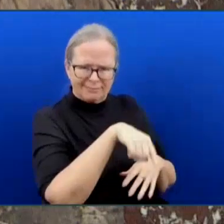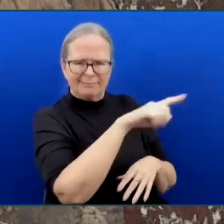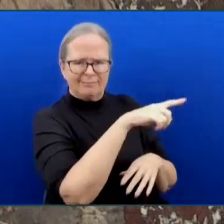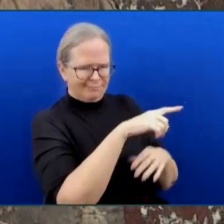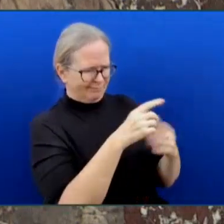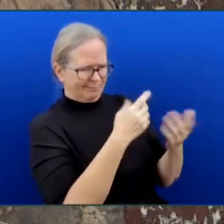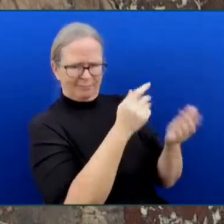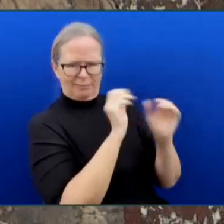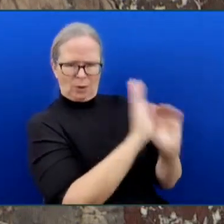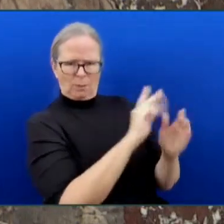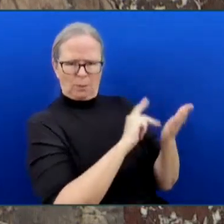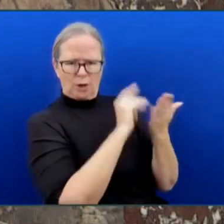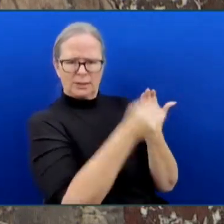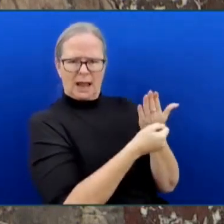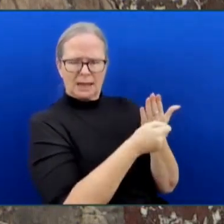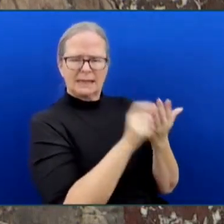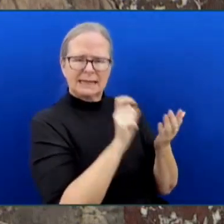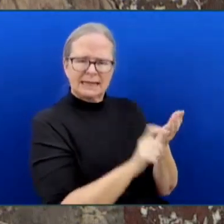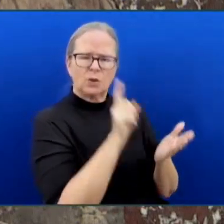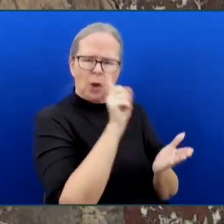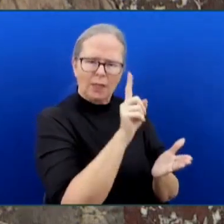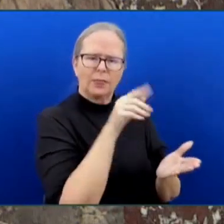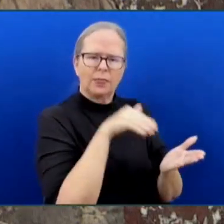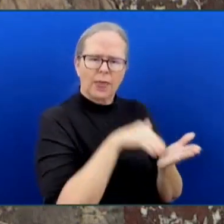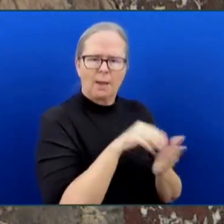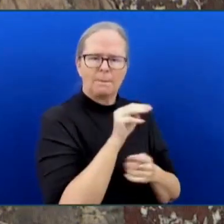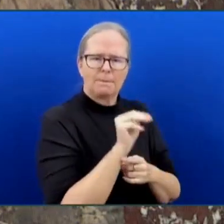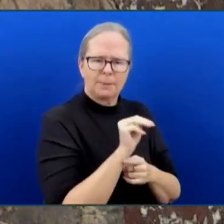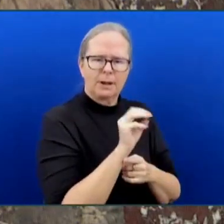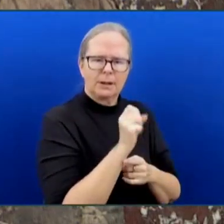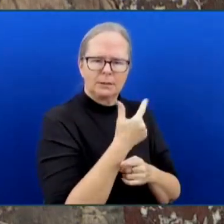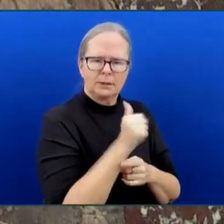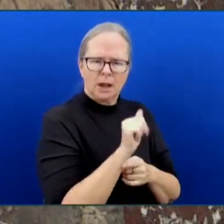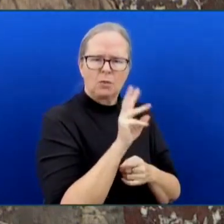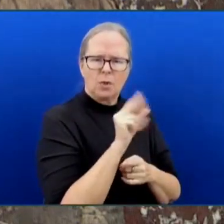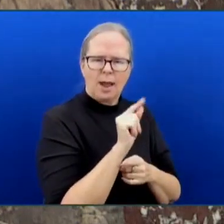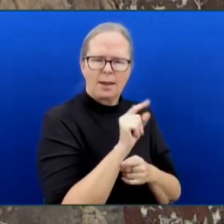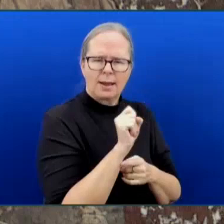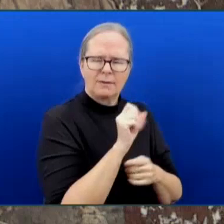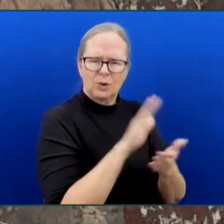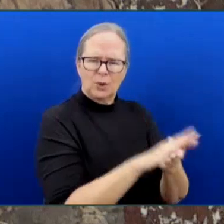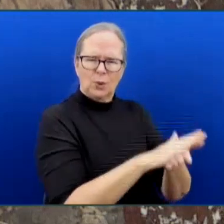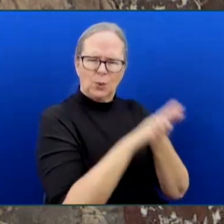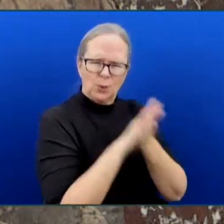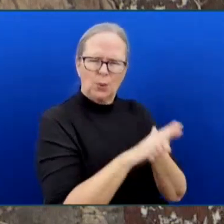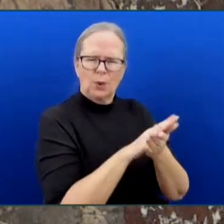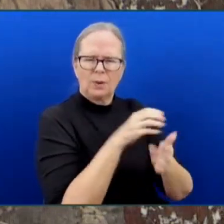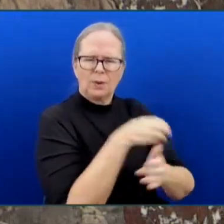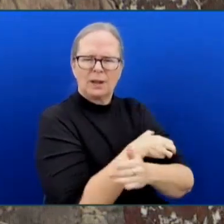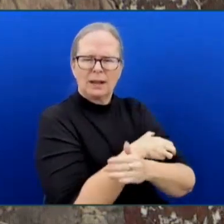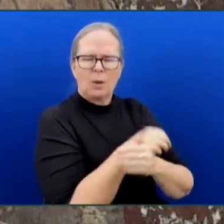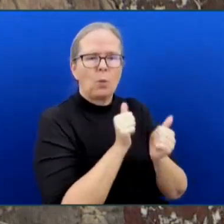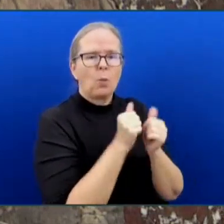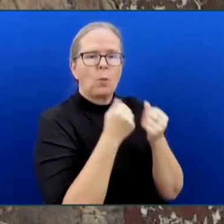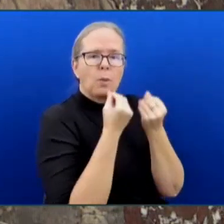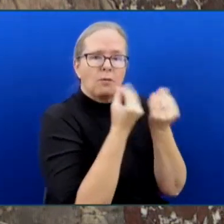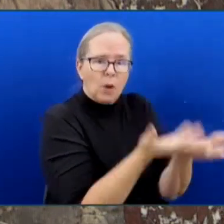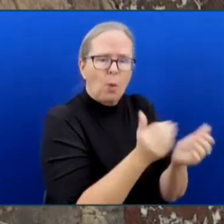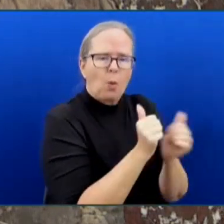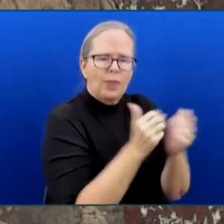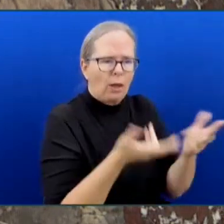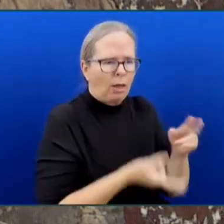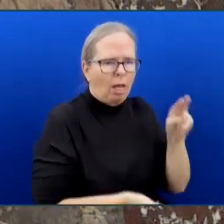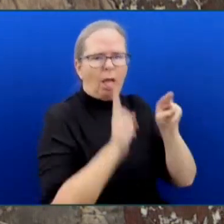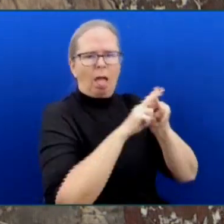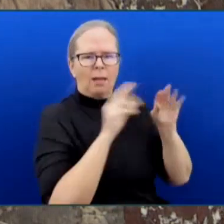ensure that we deliver that without impacting rate affordability for British Columbians? We need affordability, we need clean energy, we need jobs. And